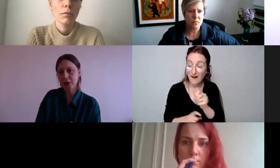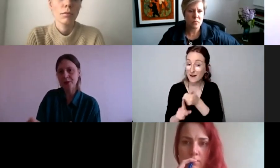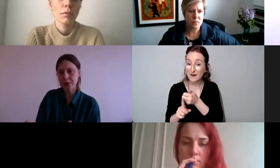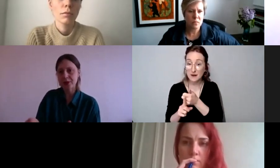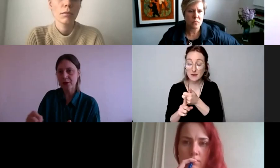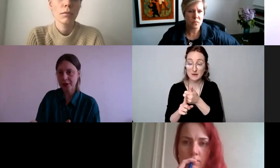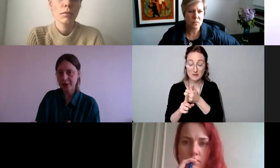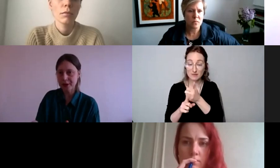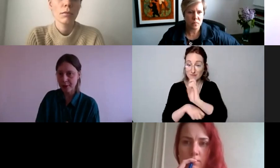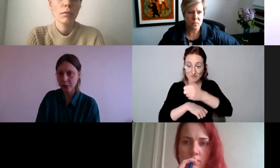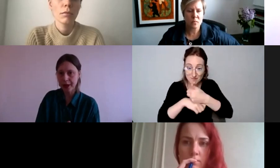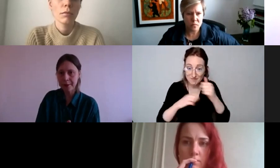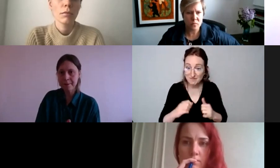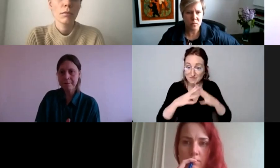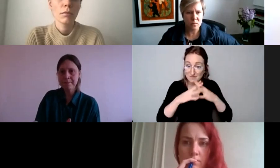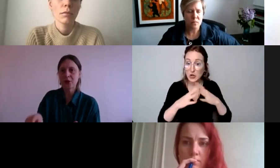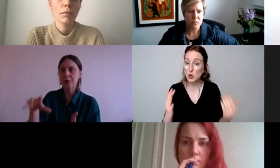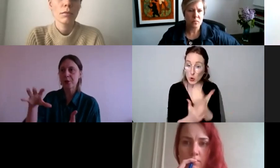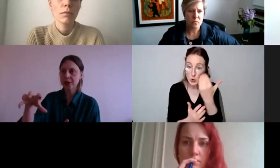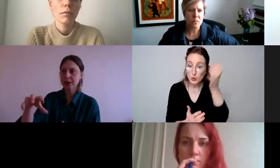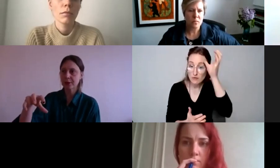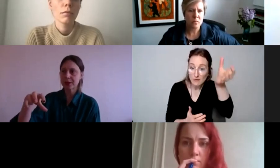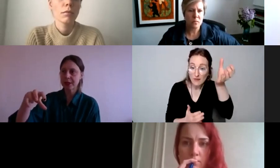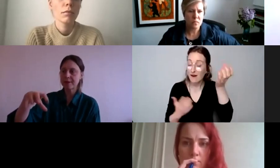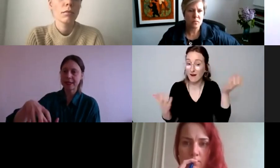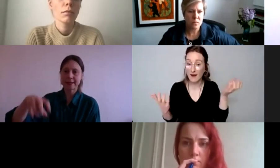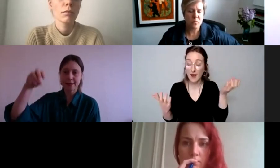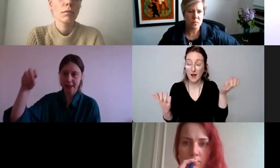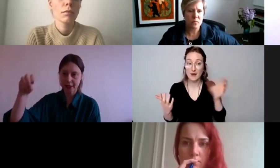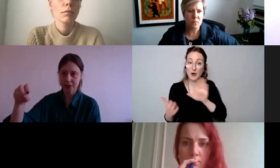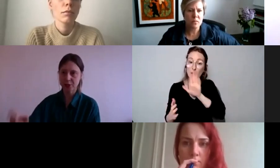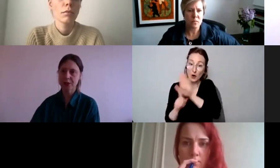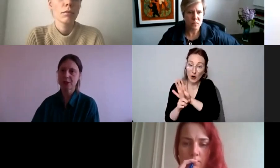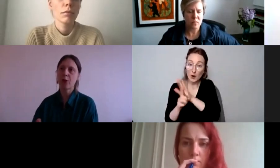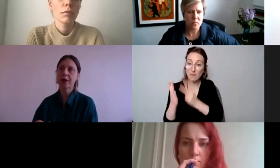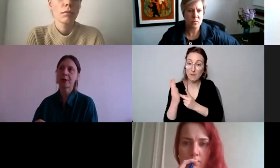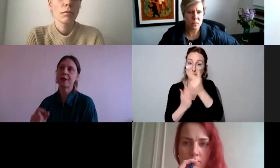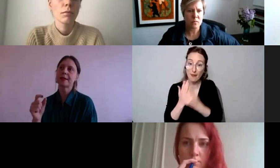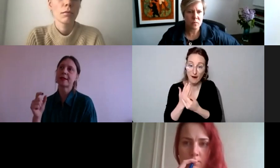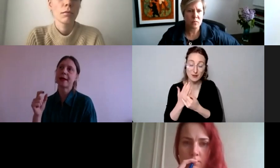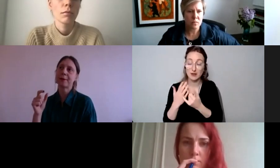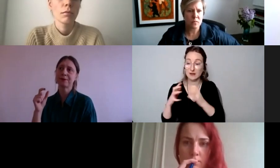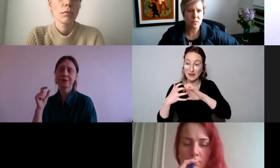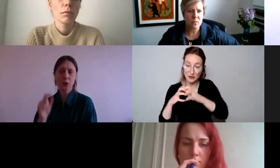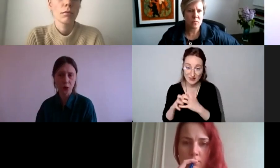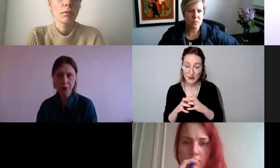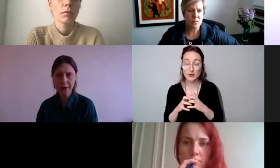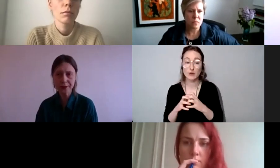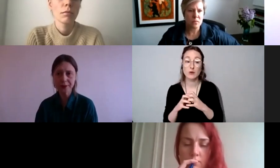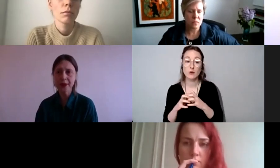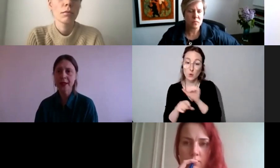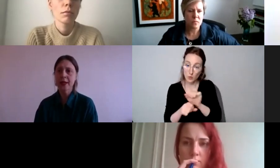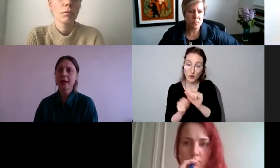city Komsomolsk-on-Amur. And her project was really very intersectional. It was work with